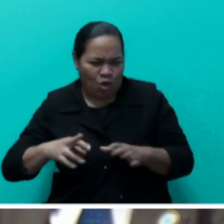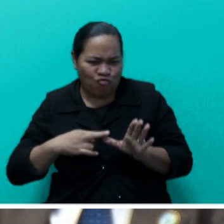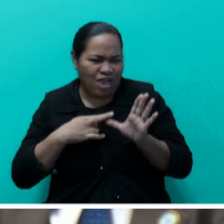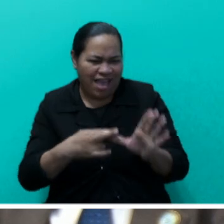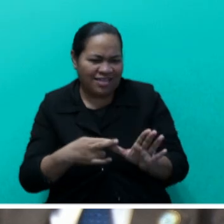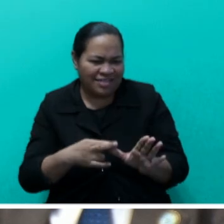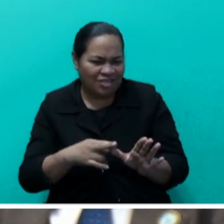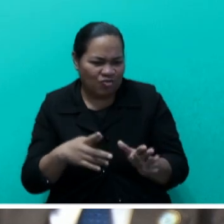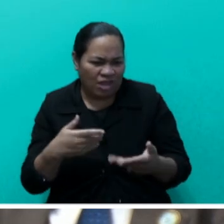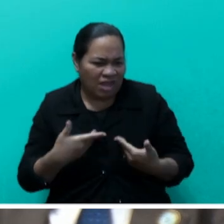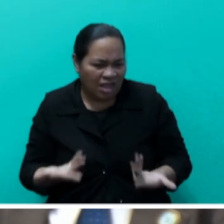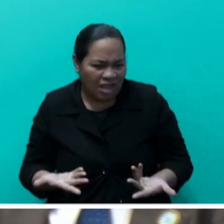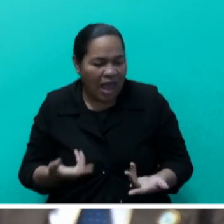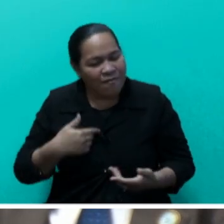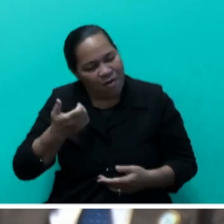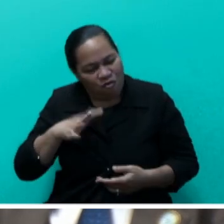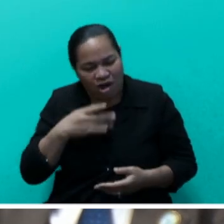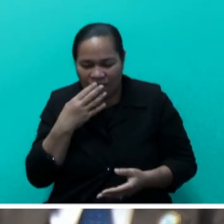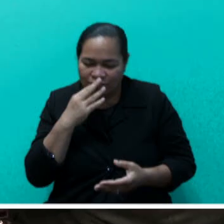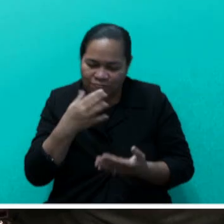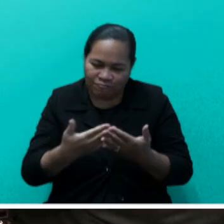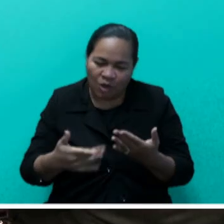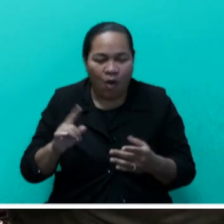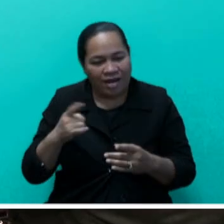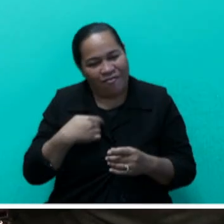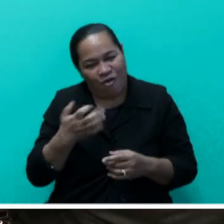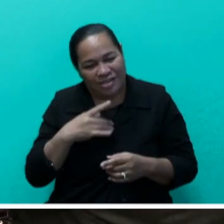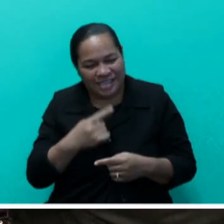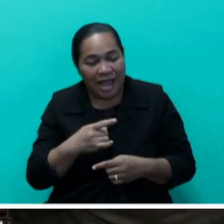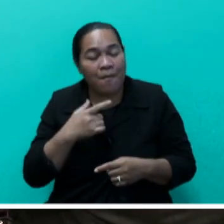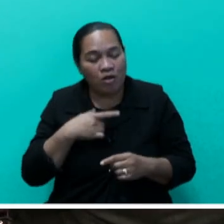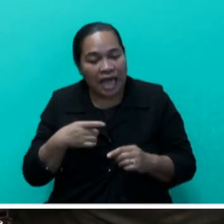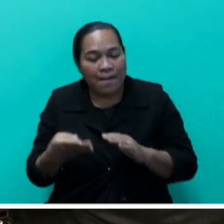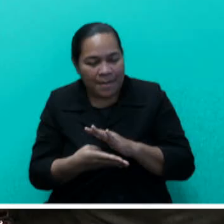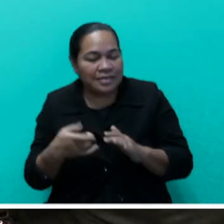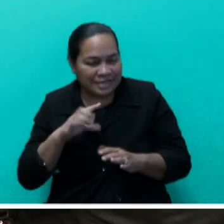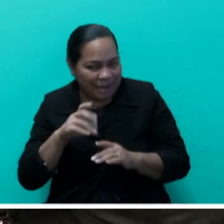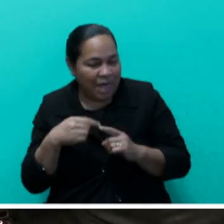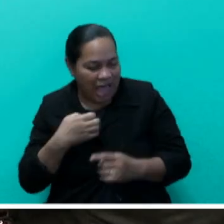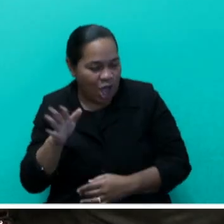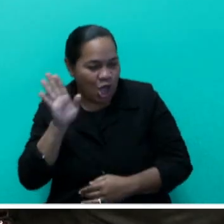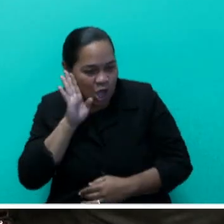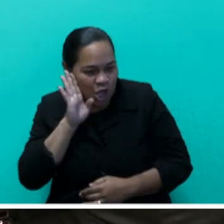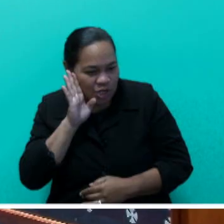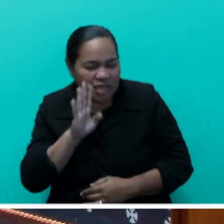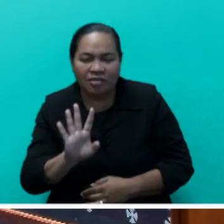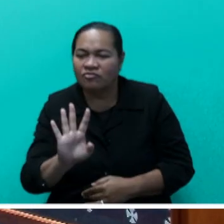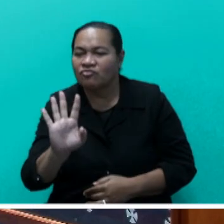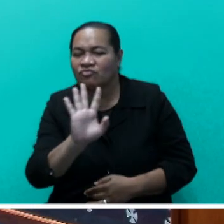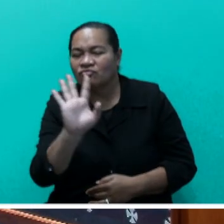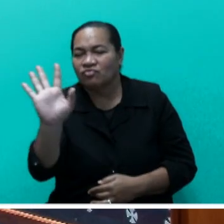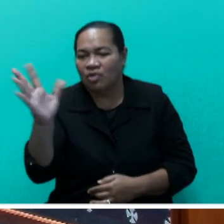because I've stated what I wanted to state based on something that I heard being mentioned by the